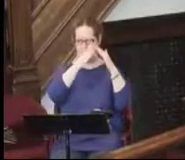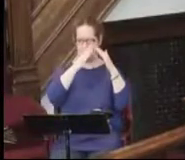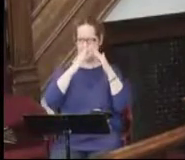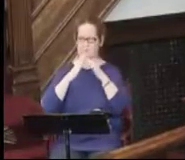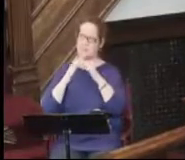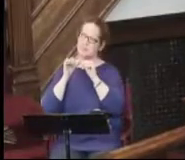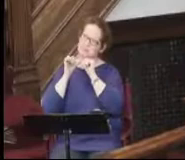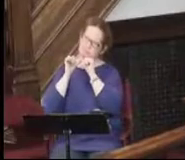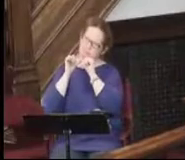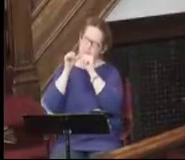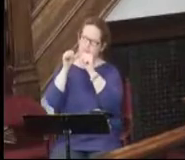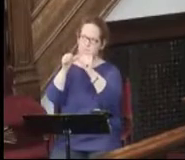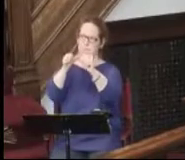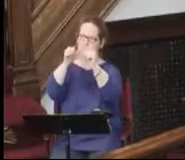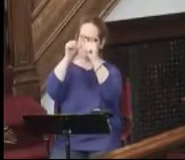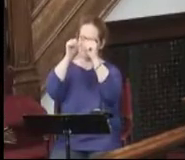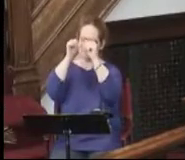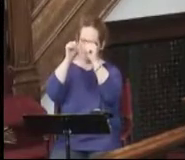new